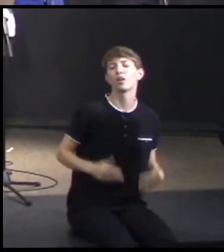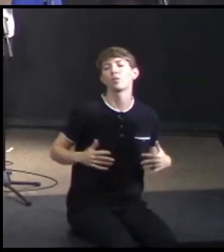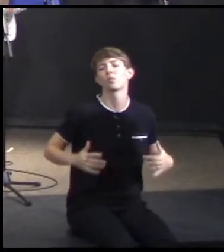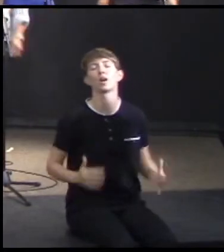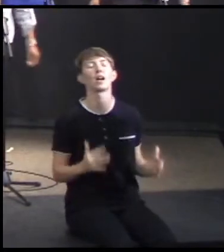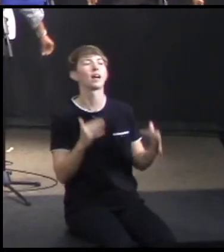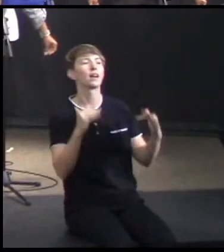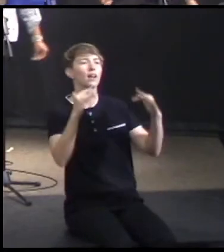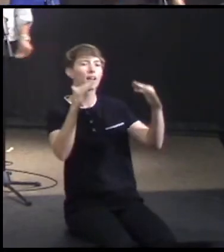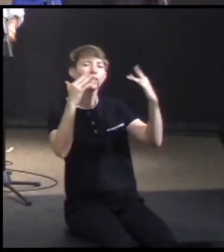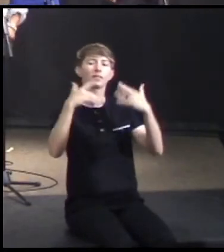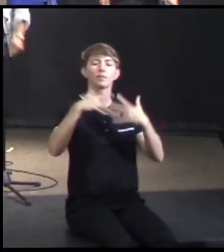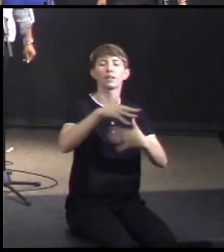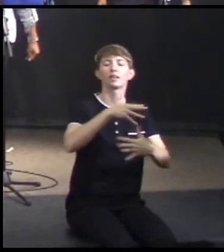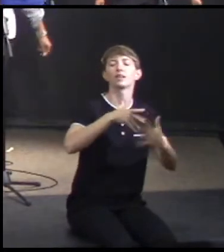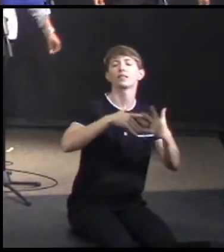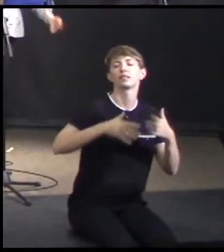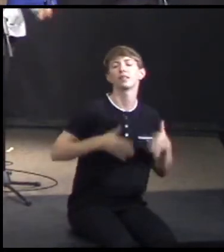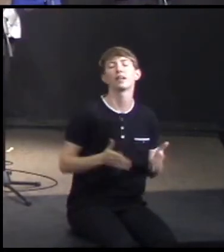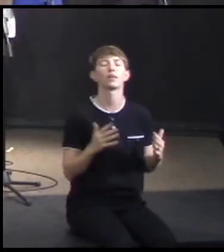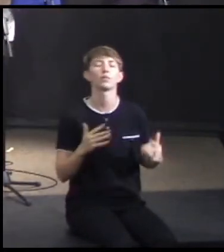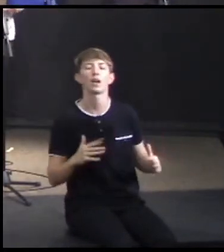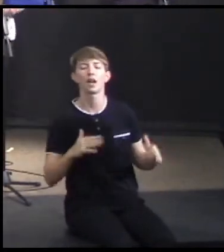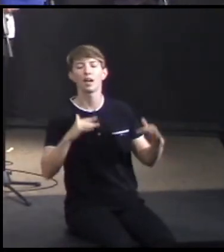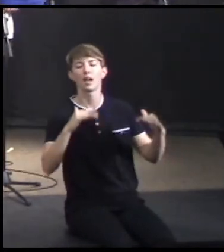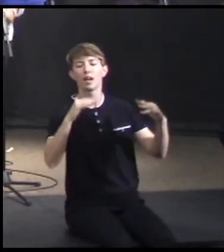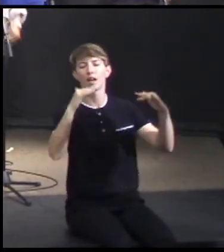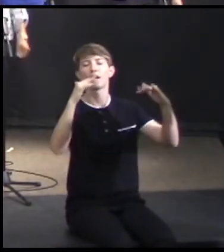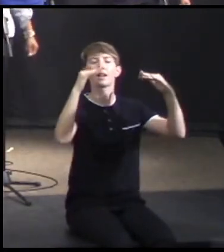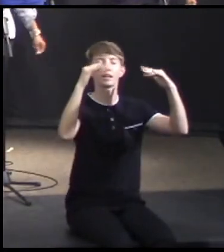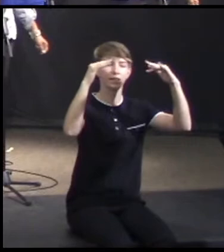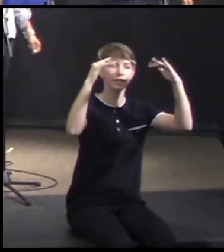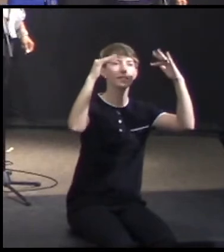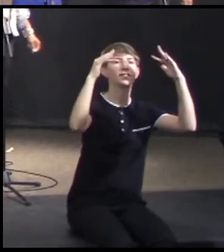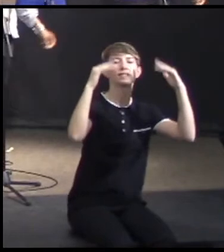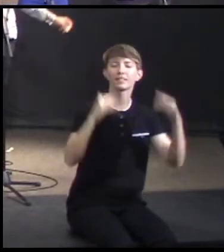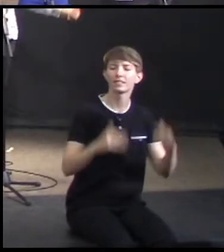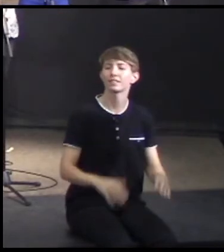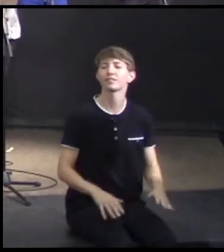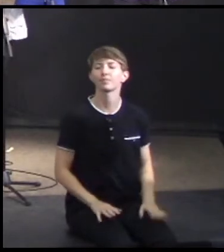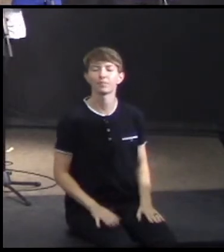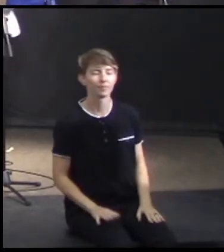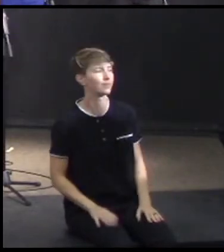Let it rise. Rise among us. Oh, let it